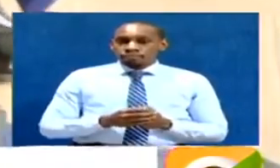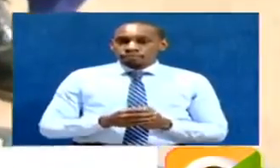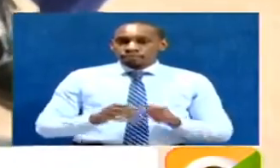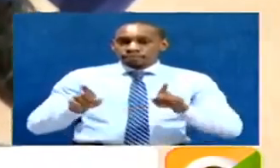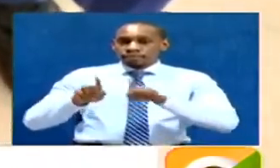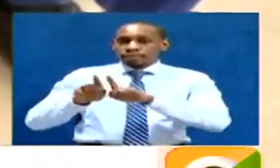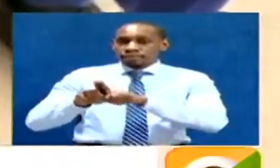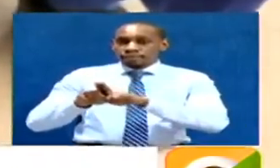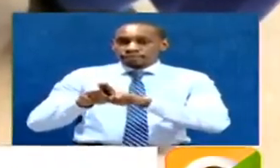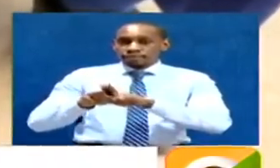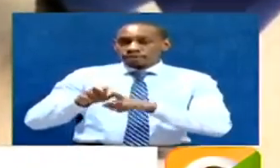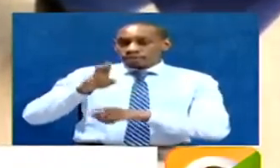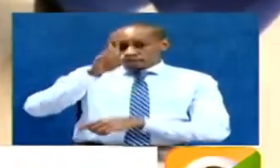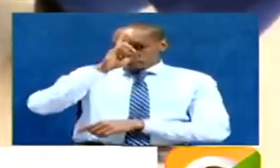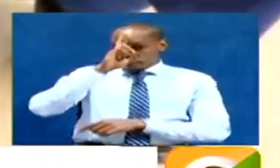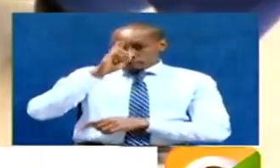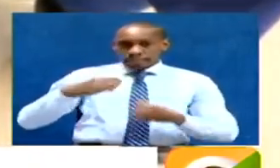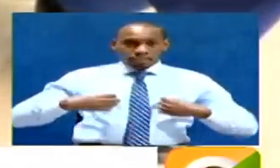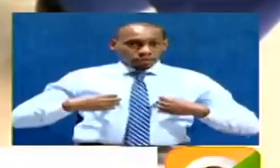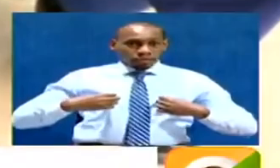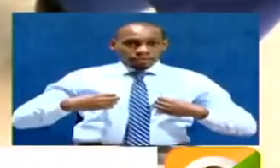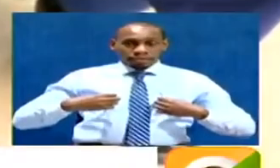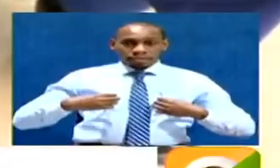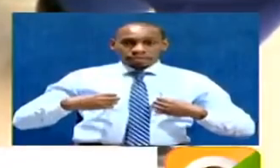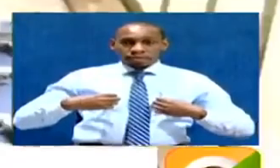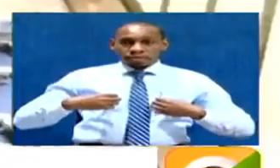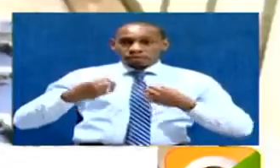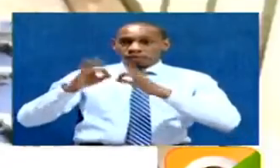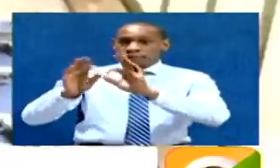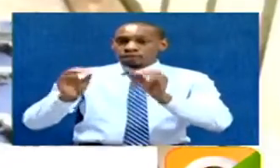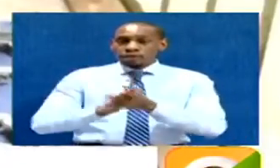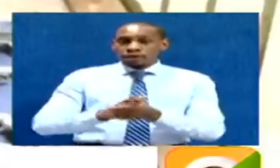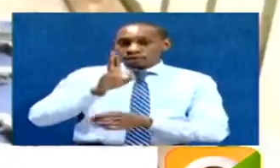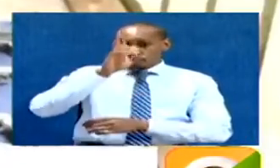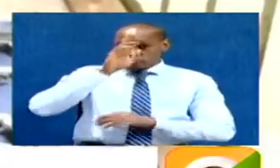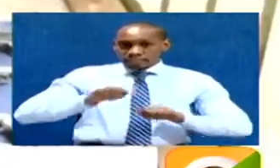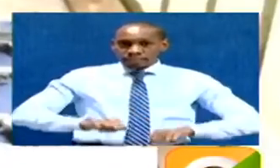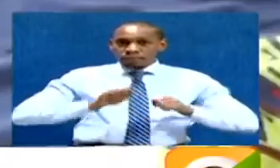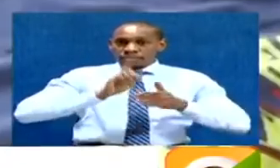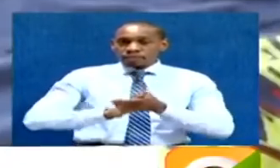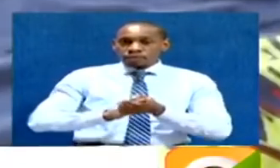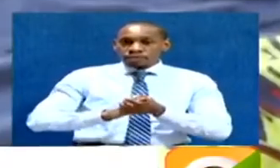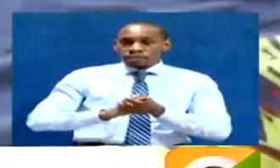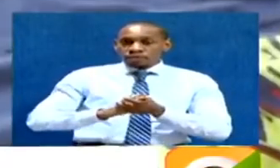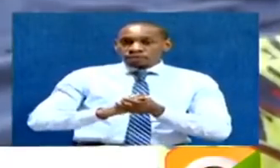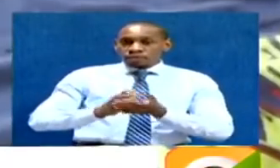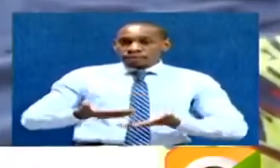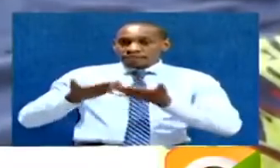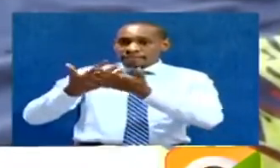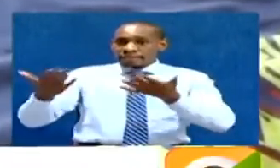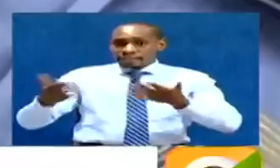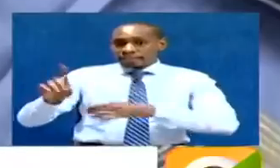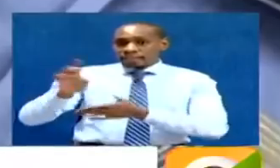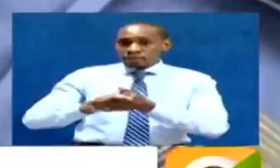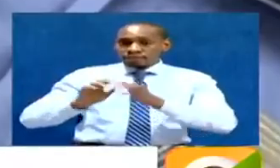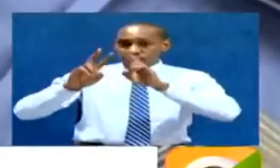na swaga ken moja ya polisi ambaye si halali. The police chief said that they have sent the guns to Nairobi for